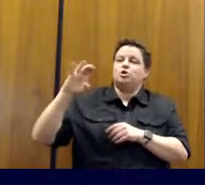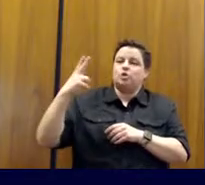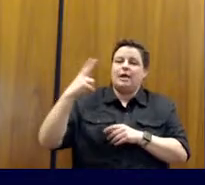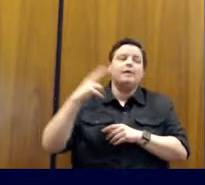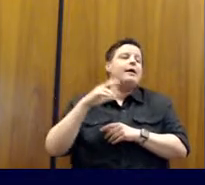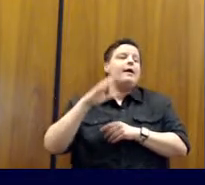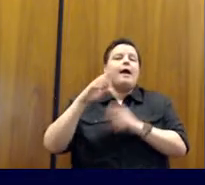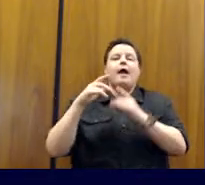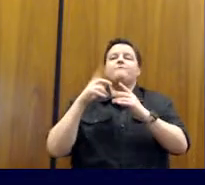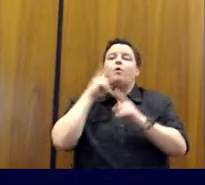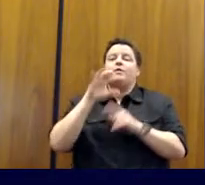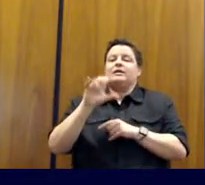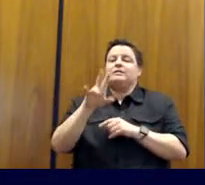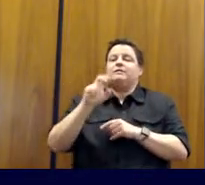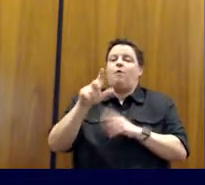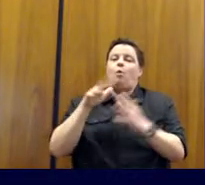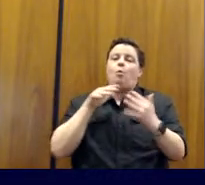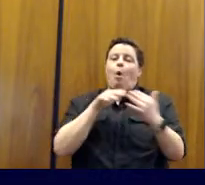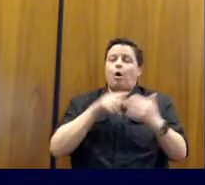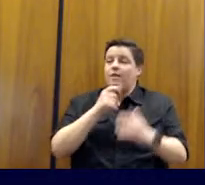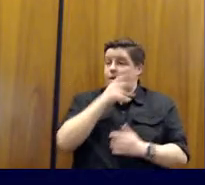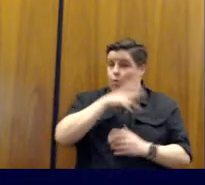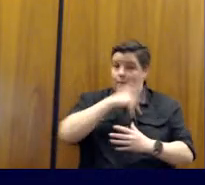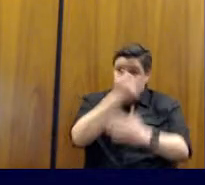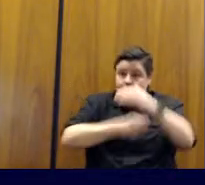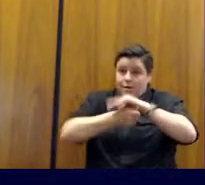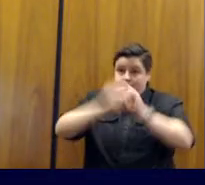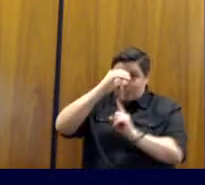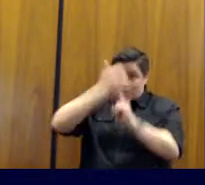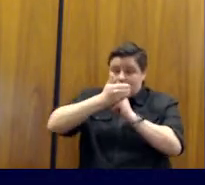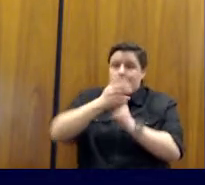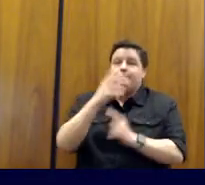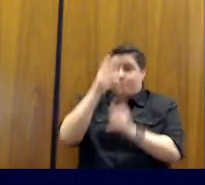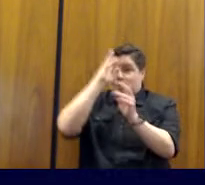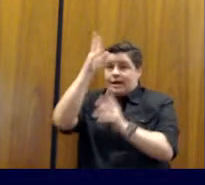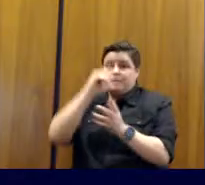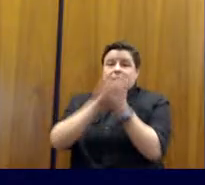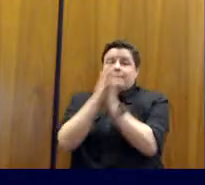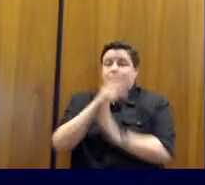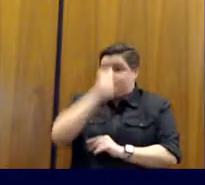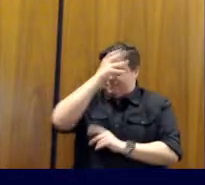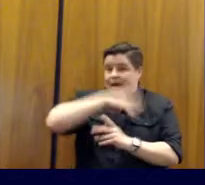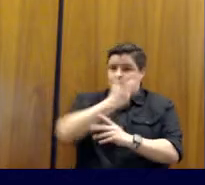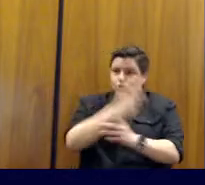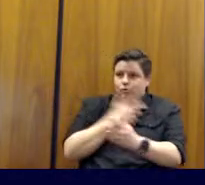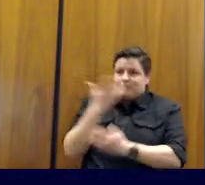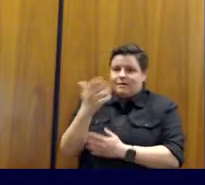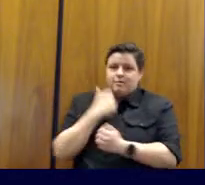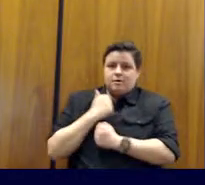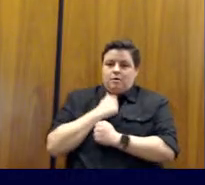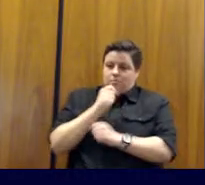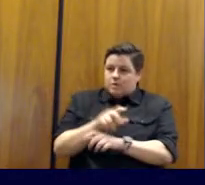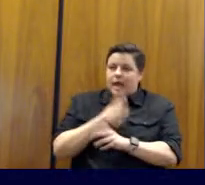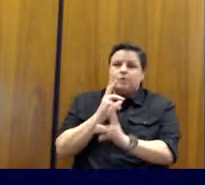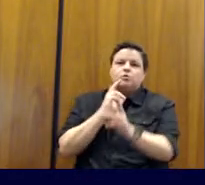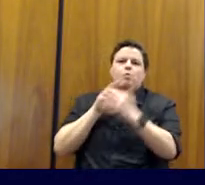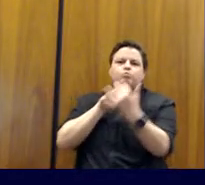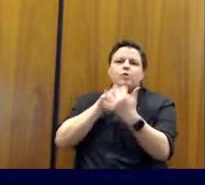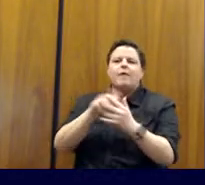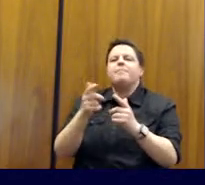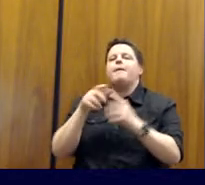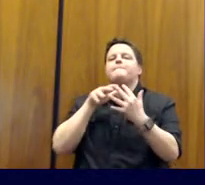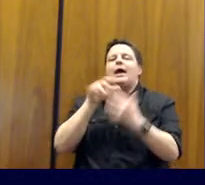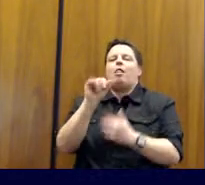of Bull Run, and with the Army of the Potomac at the Battle of Fredericksburg. And whereas Genesee County has also memorialized the contributions